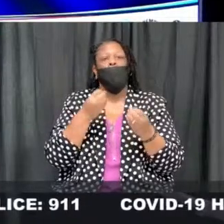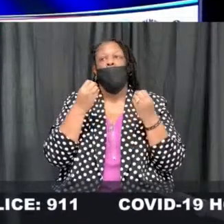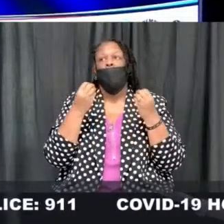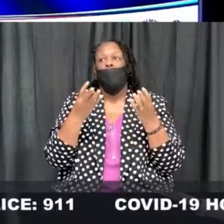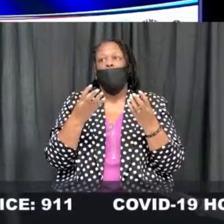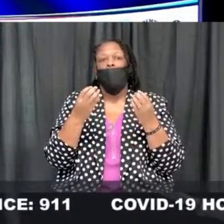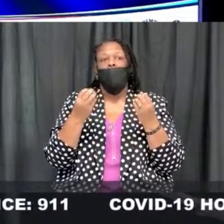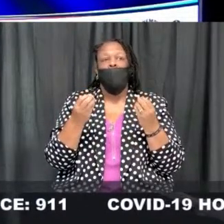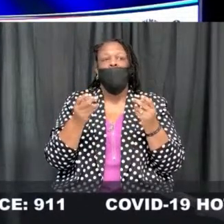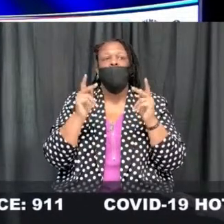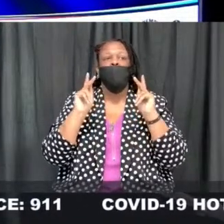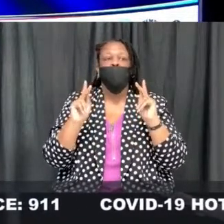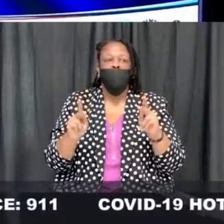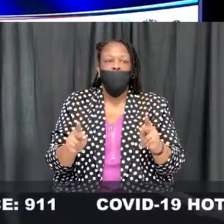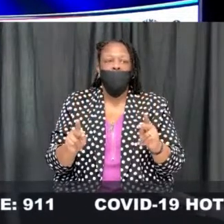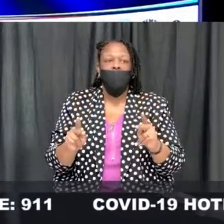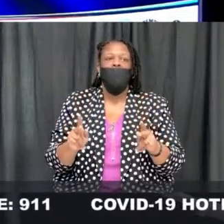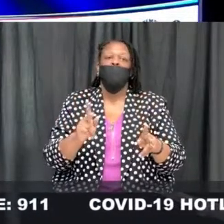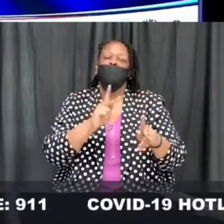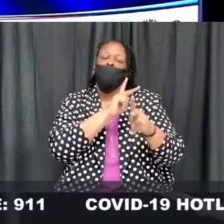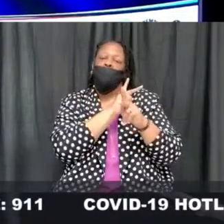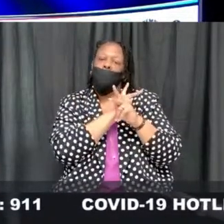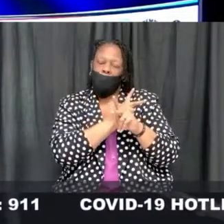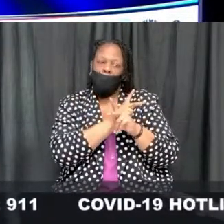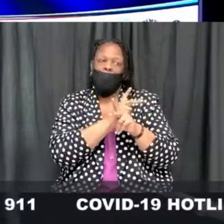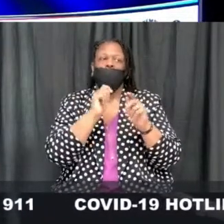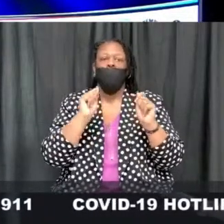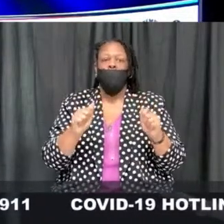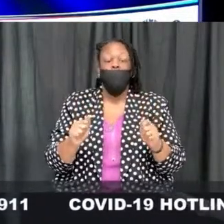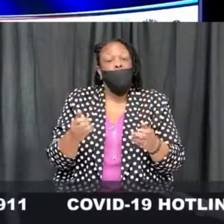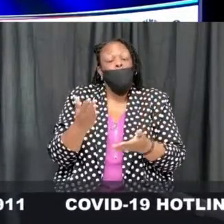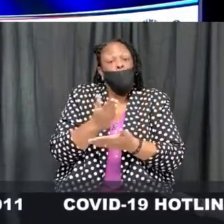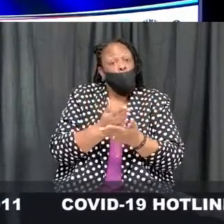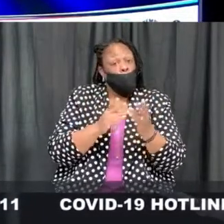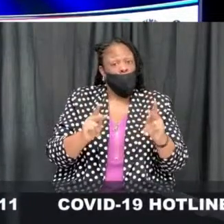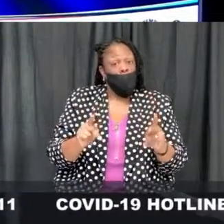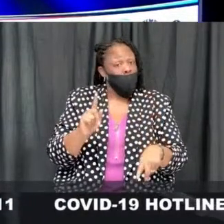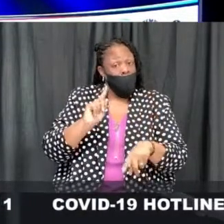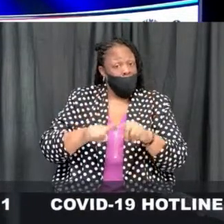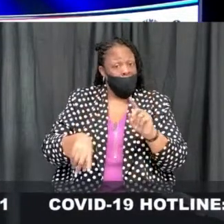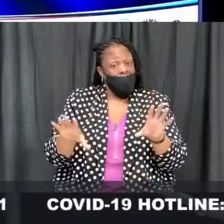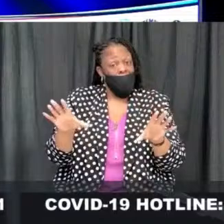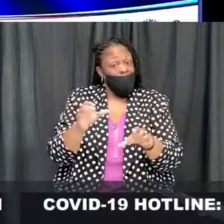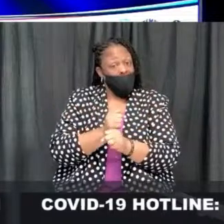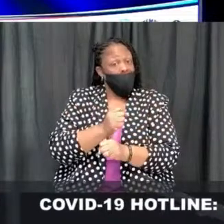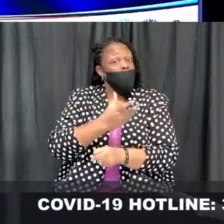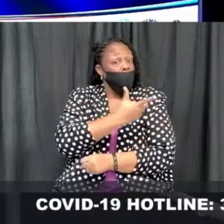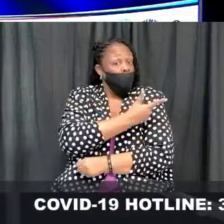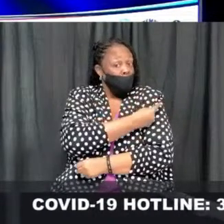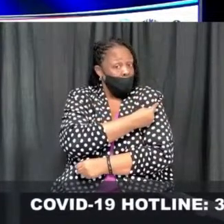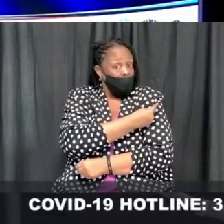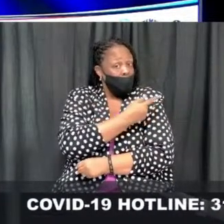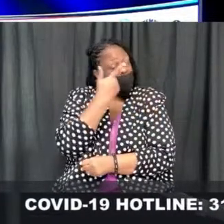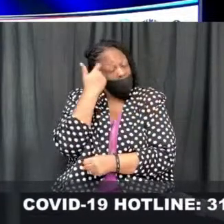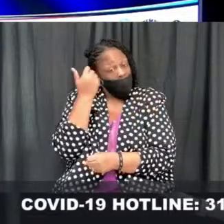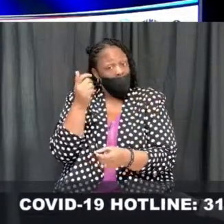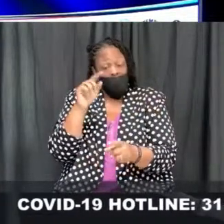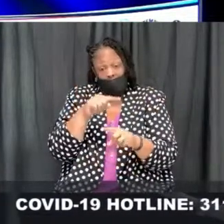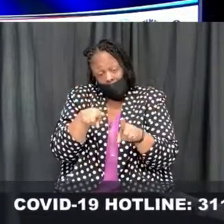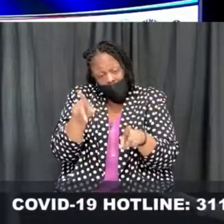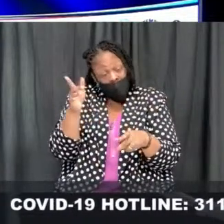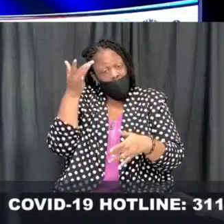cattle, we are talking about human beings. It is people immunity, community